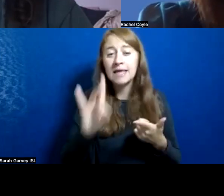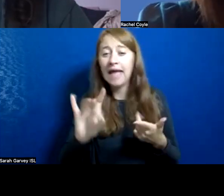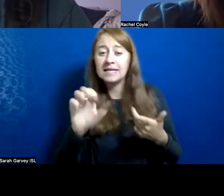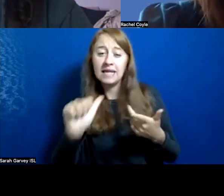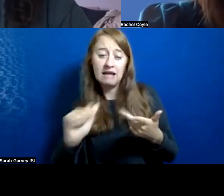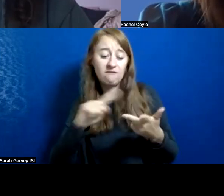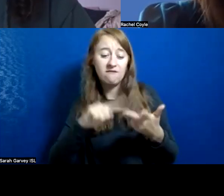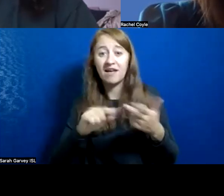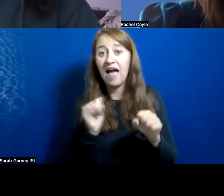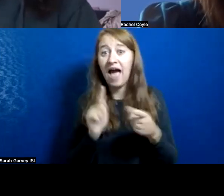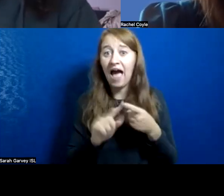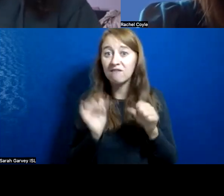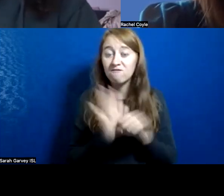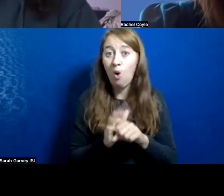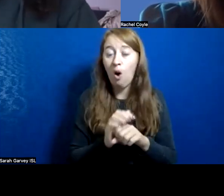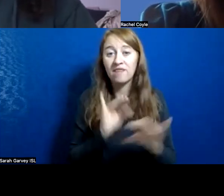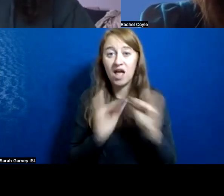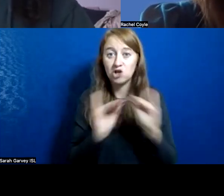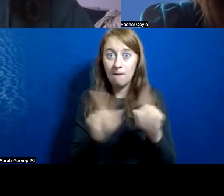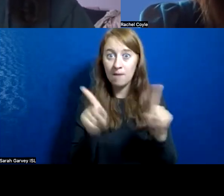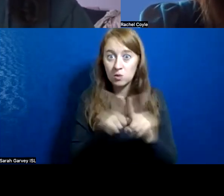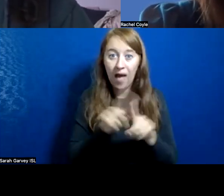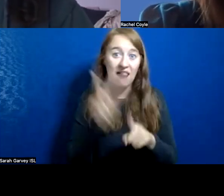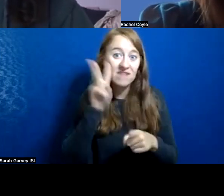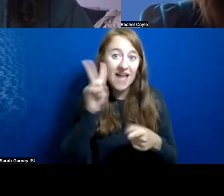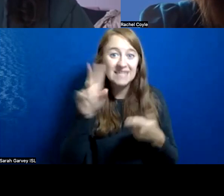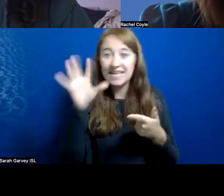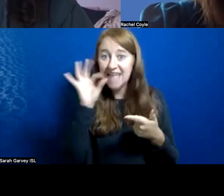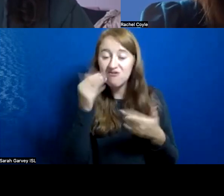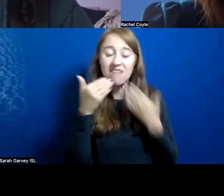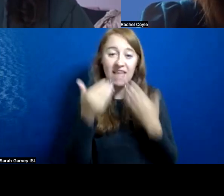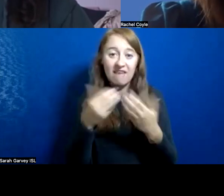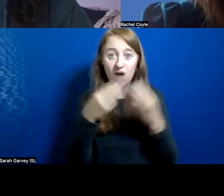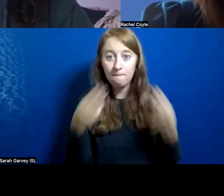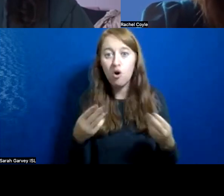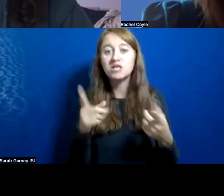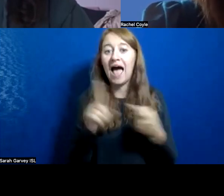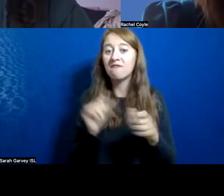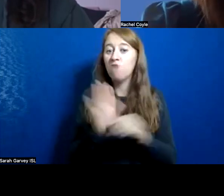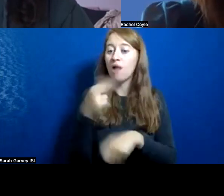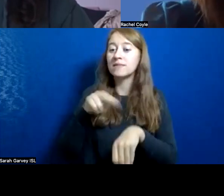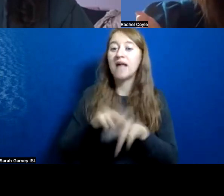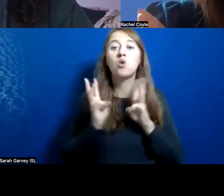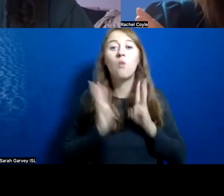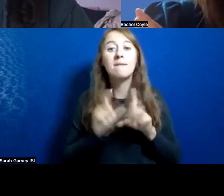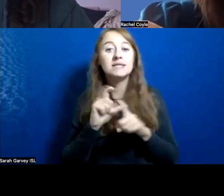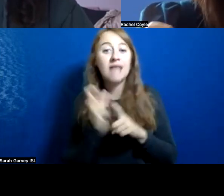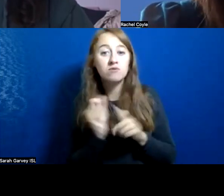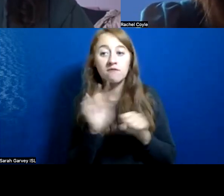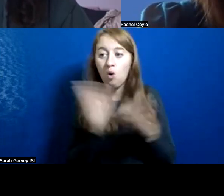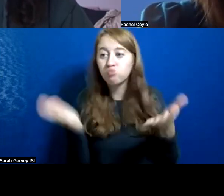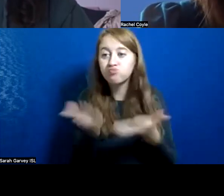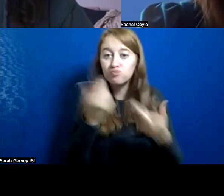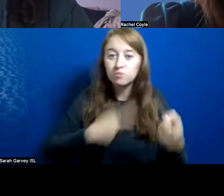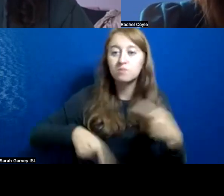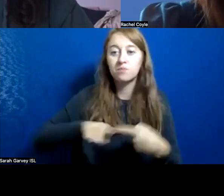and Sarah, for their participation. Thanks to the leadership team and the National Women's Council for pulling this together. Just to say to our participants, we're going